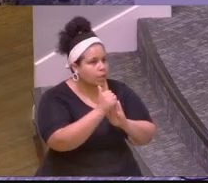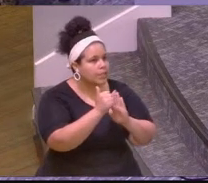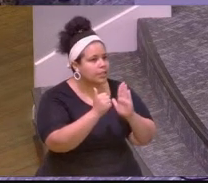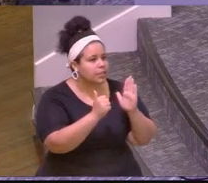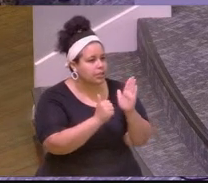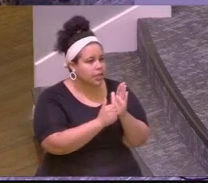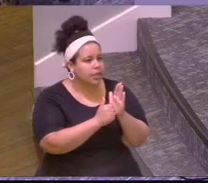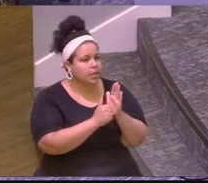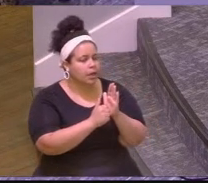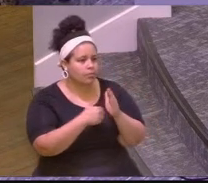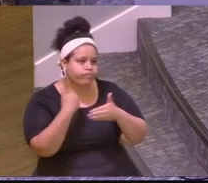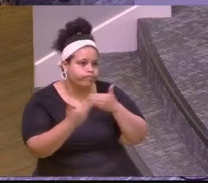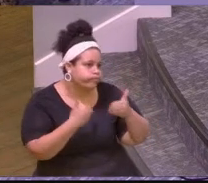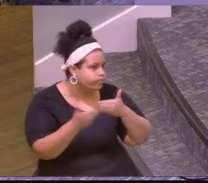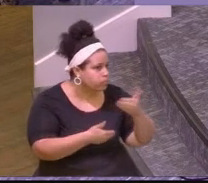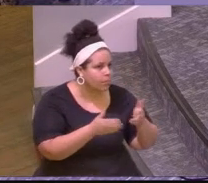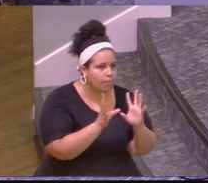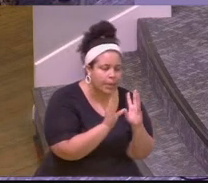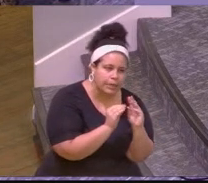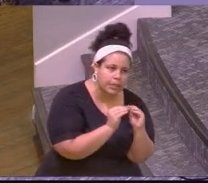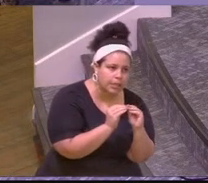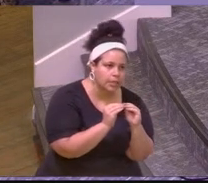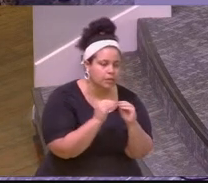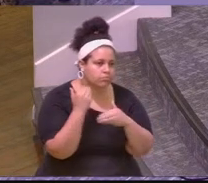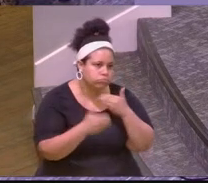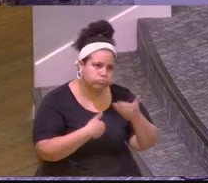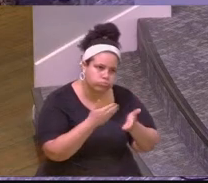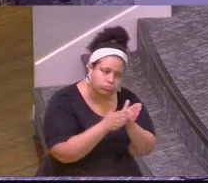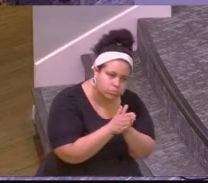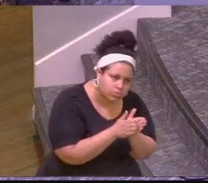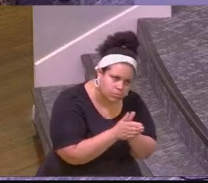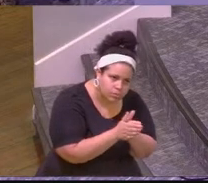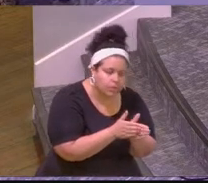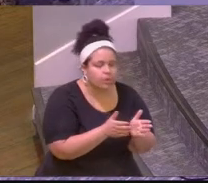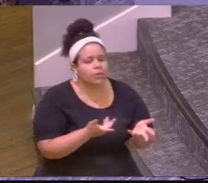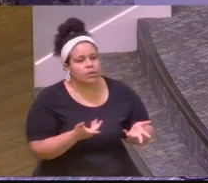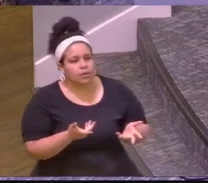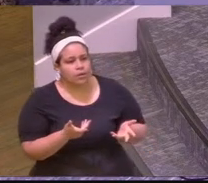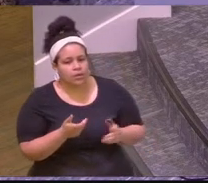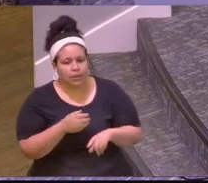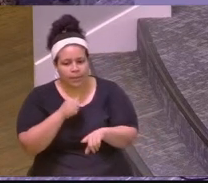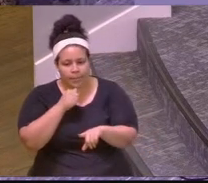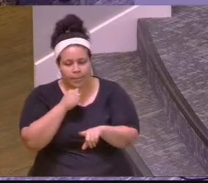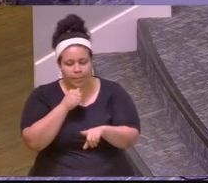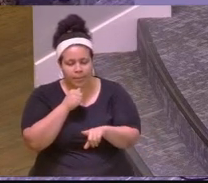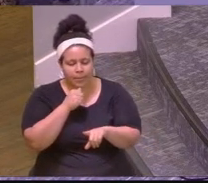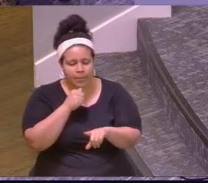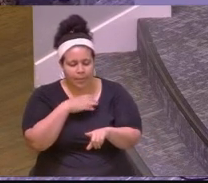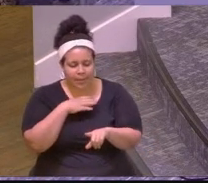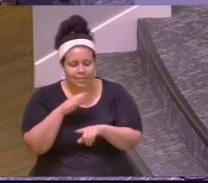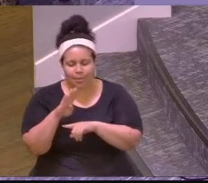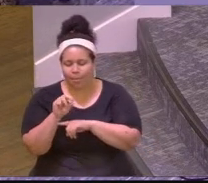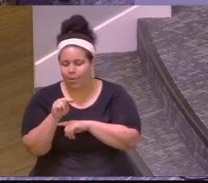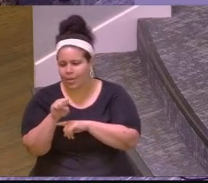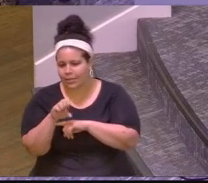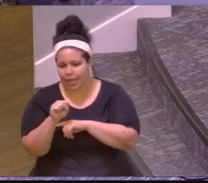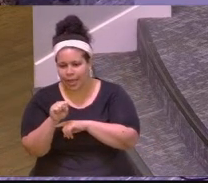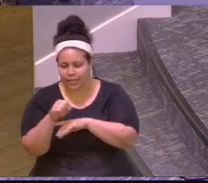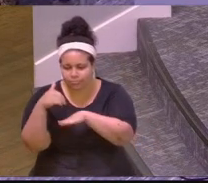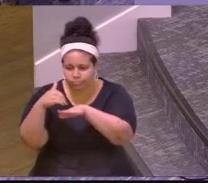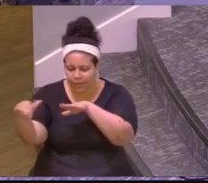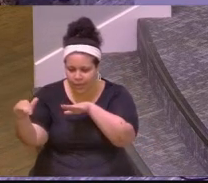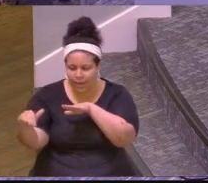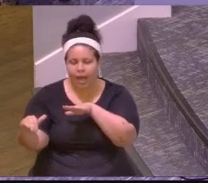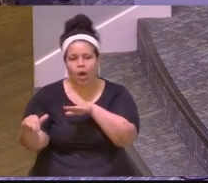an agenda-driven meeting, Ms. Bonez is going to send out a duplicate of this survey to other